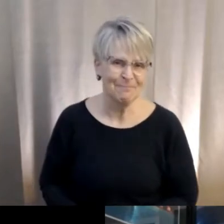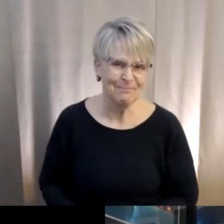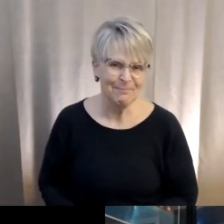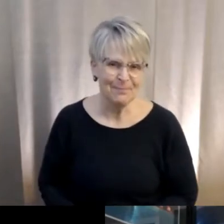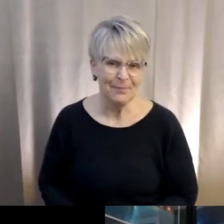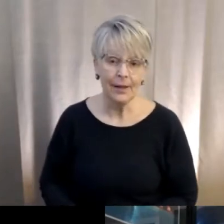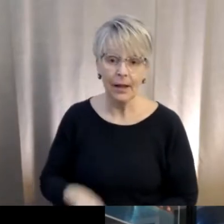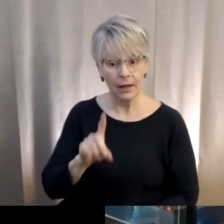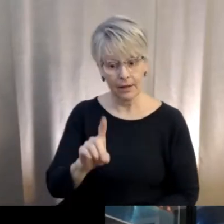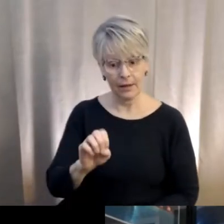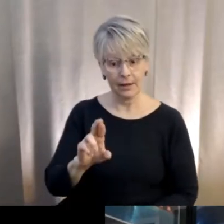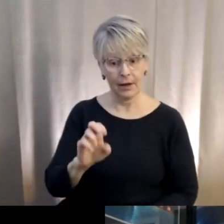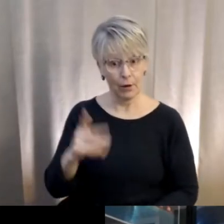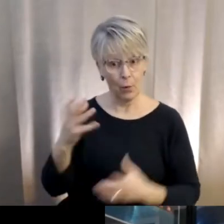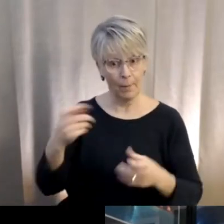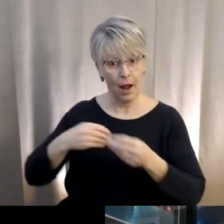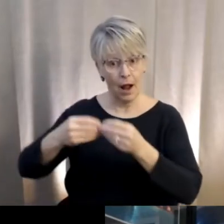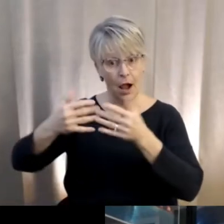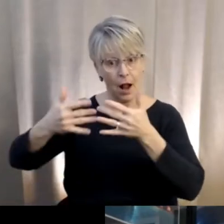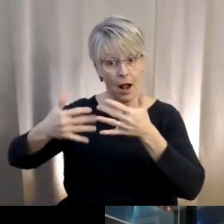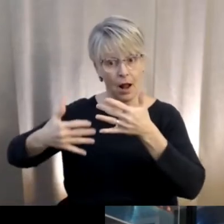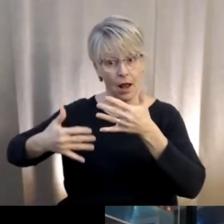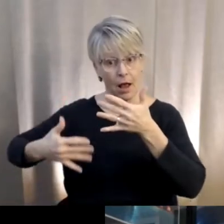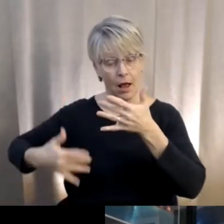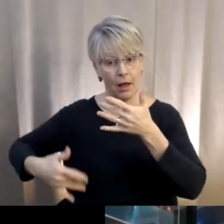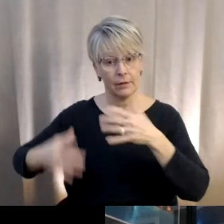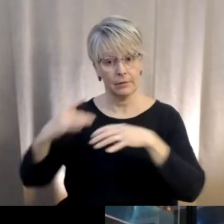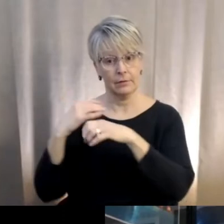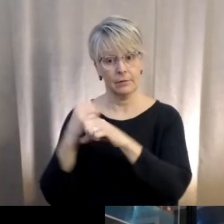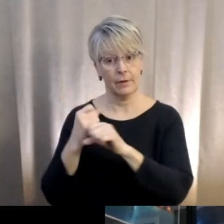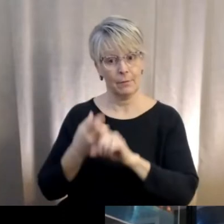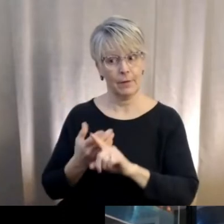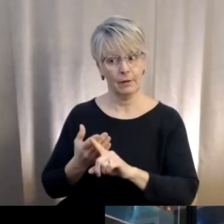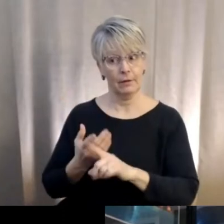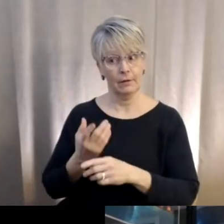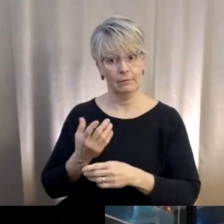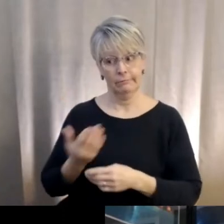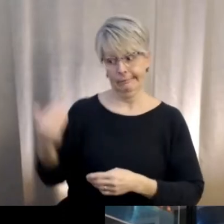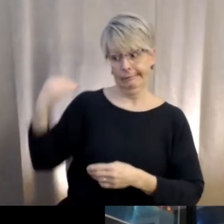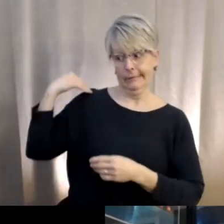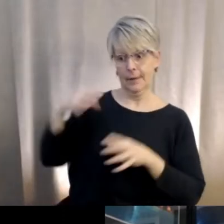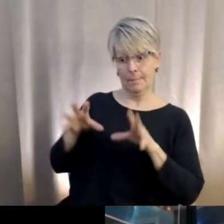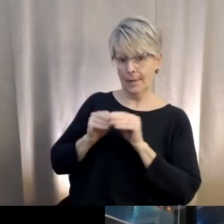Derek, did you want me to list off the recap of the last session, or did you want to kind of